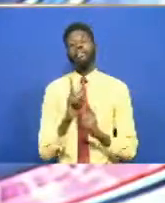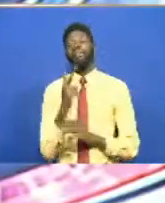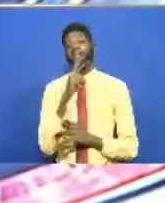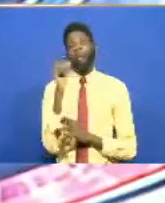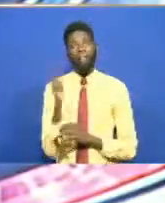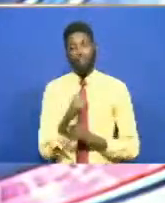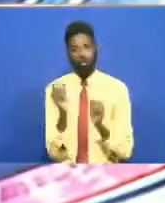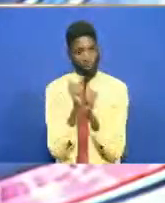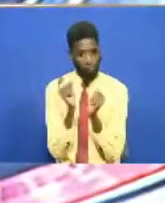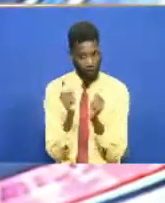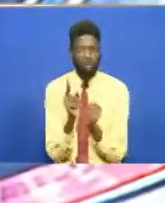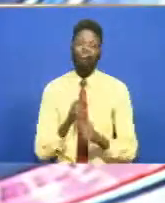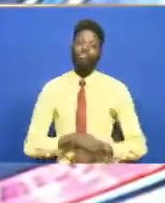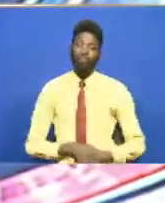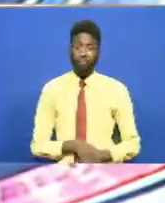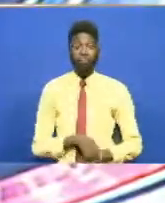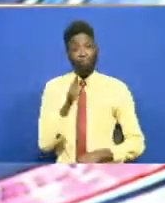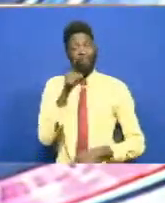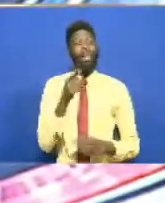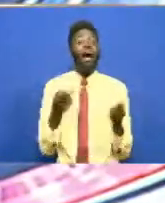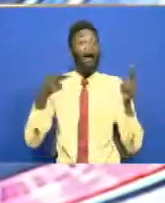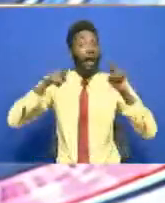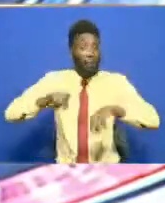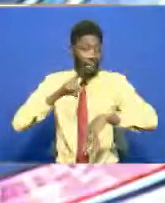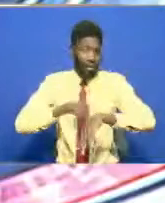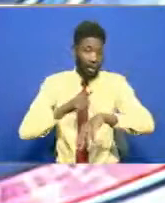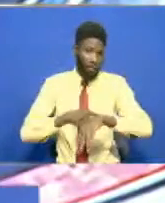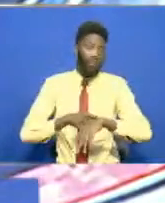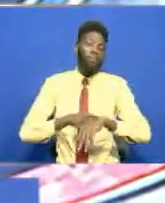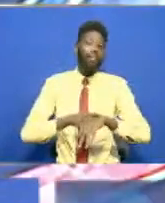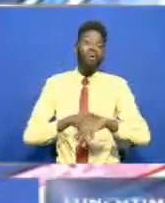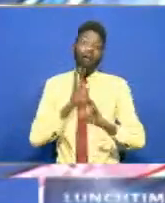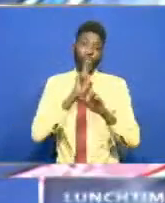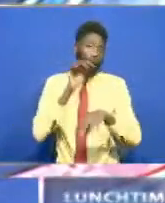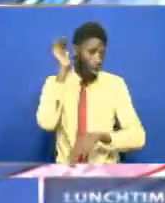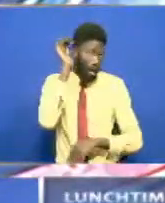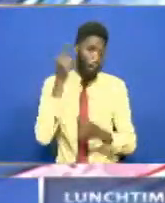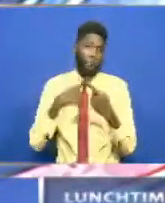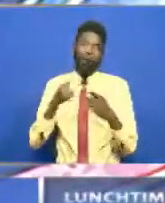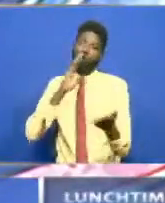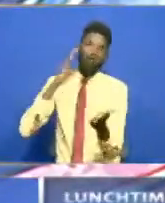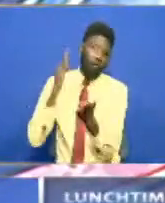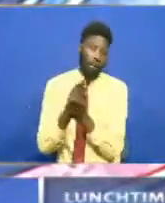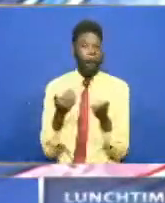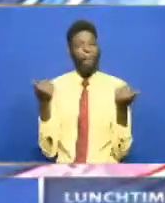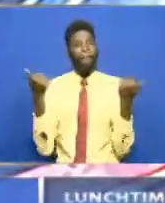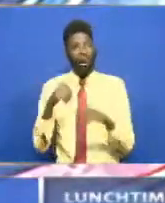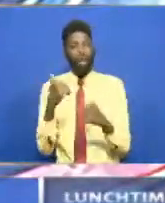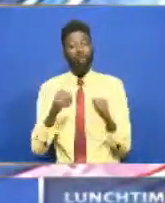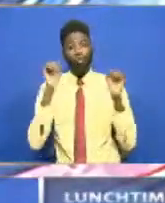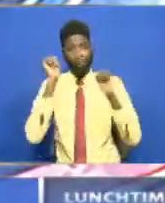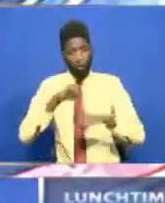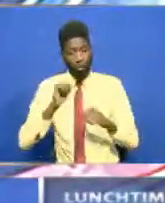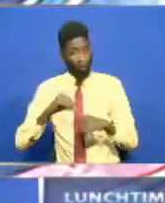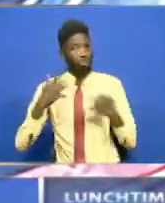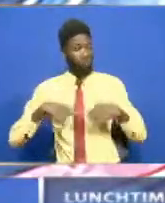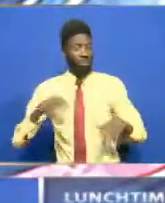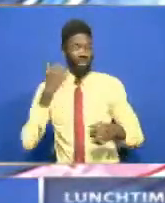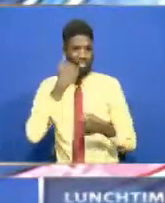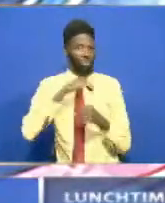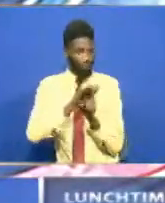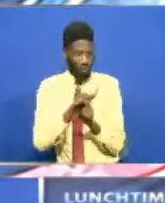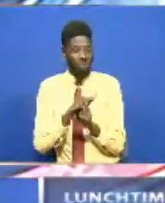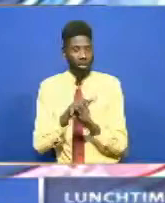November. And this comes after reports that are yet to be confirmed that there could be some positive cases of